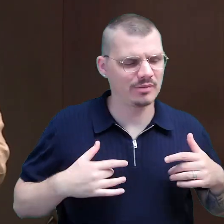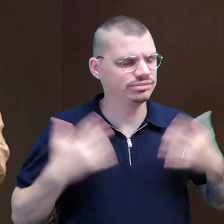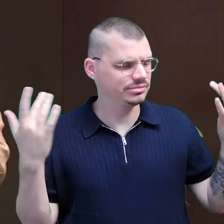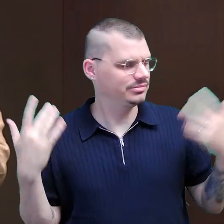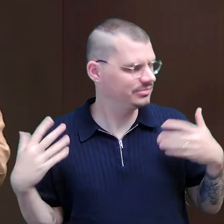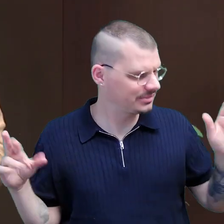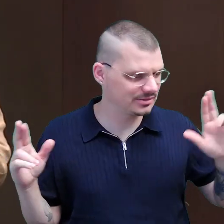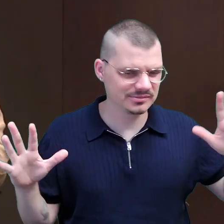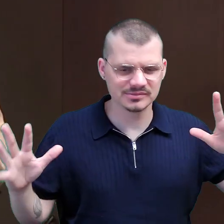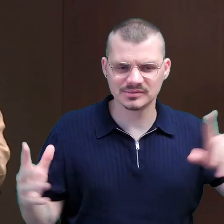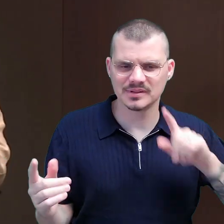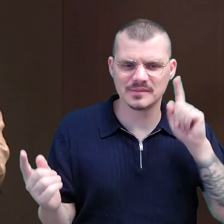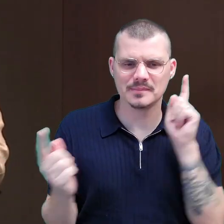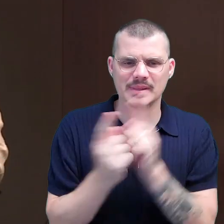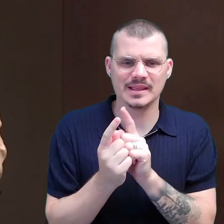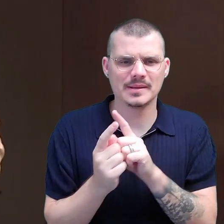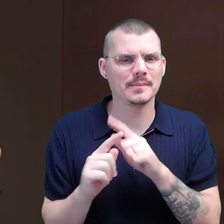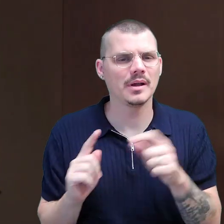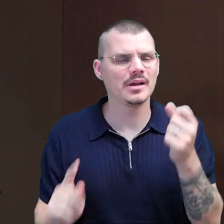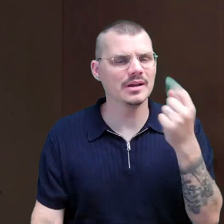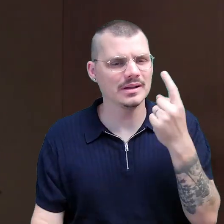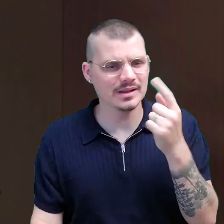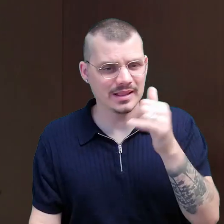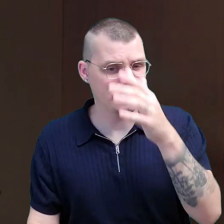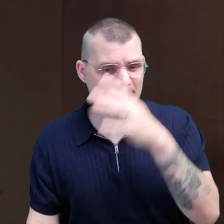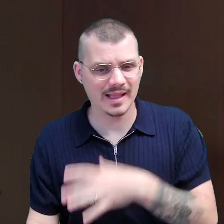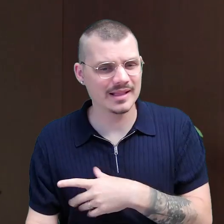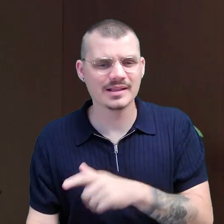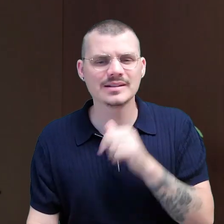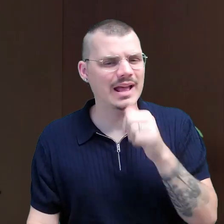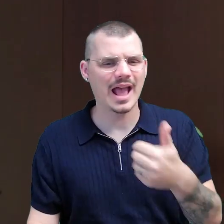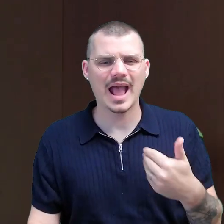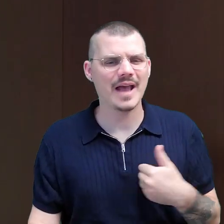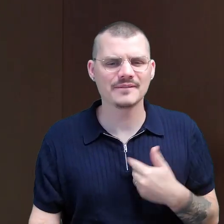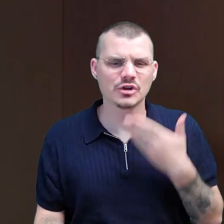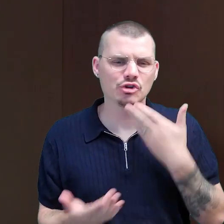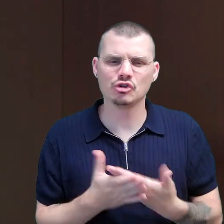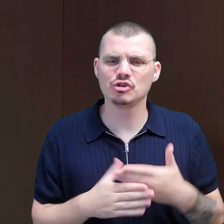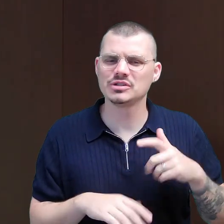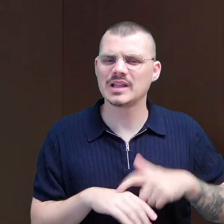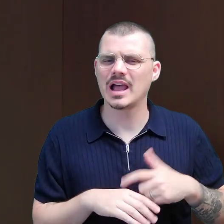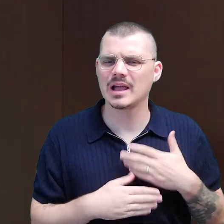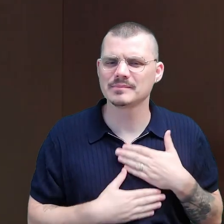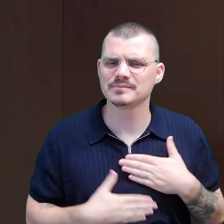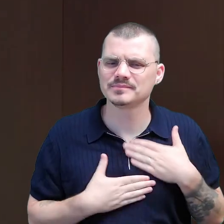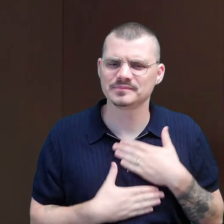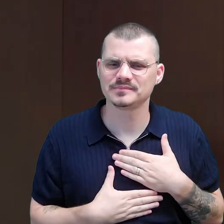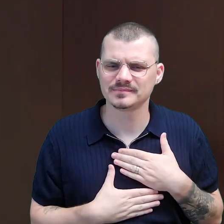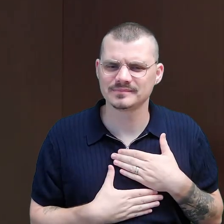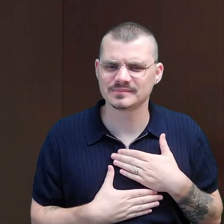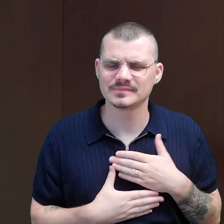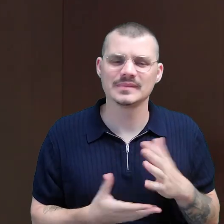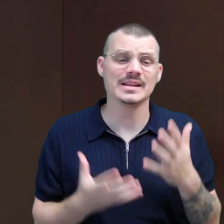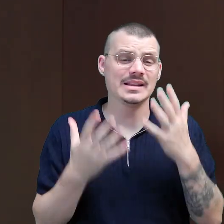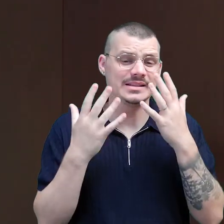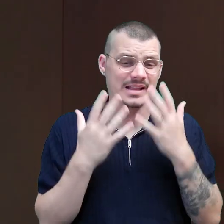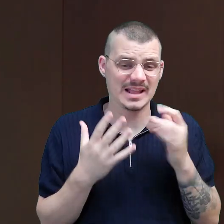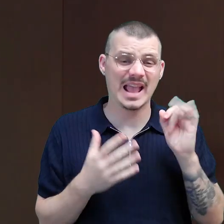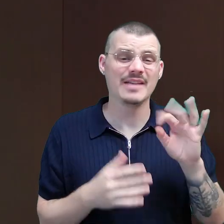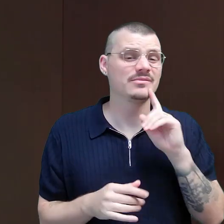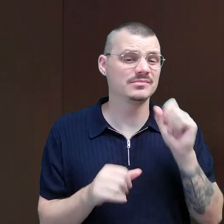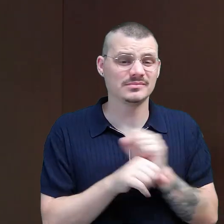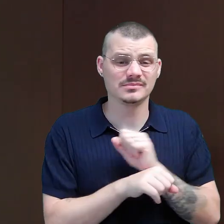but sadly, he was not having a good time. And sadly, if it really